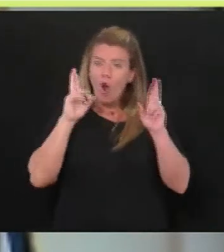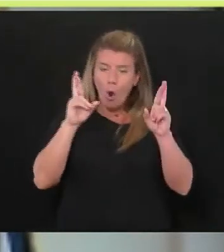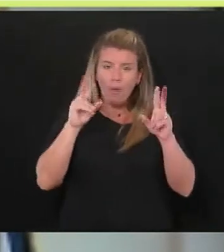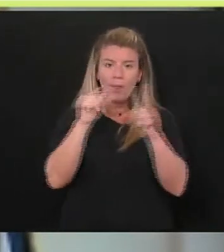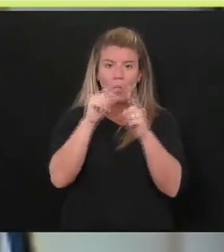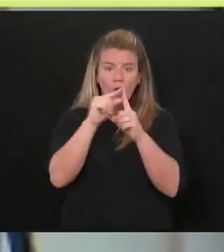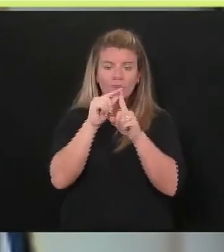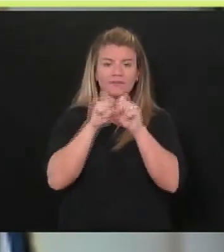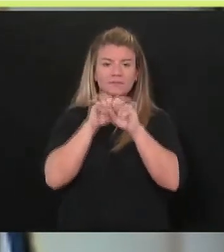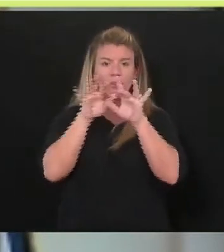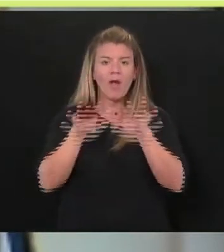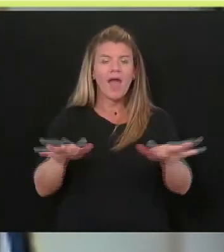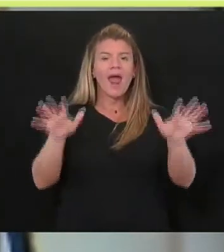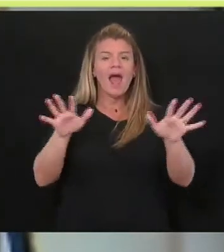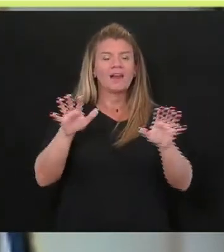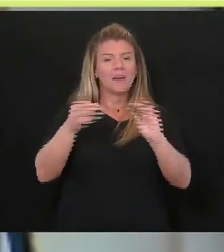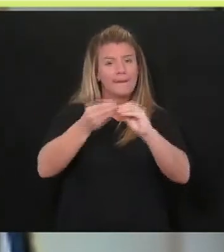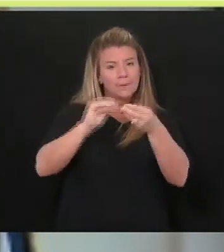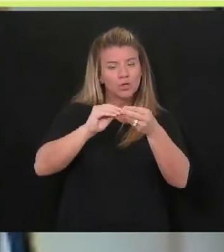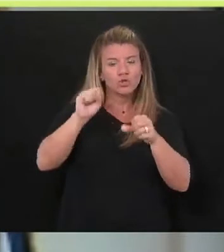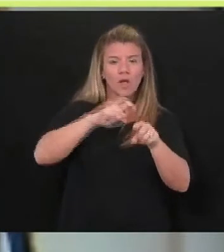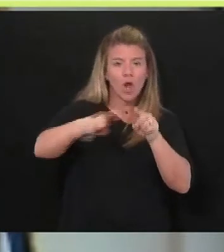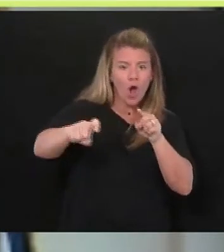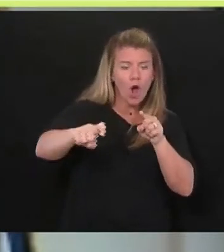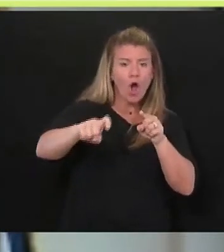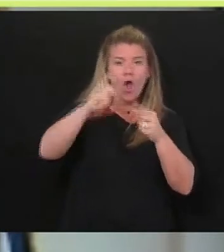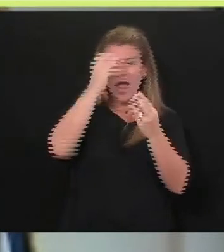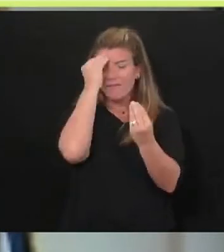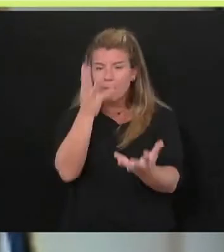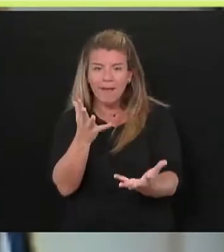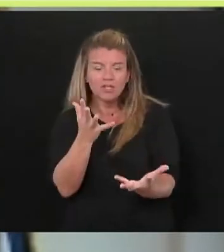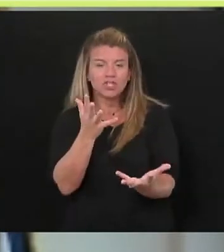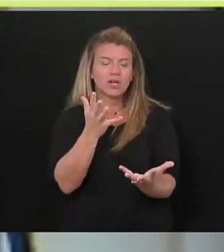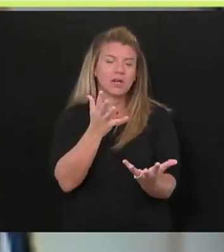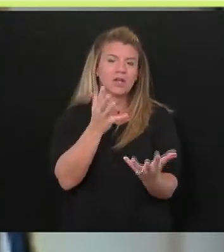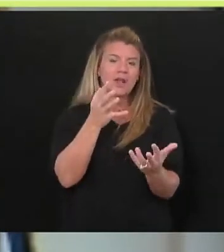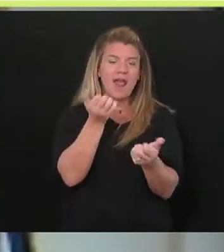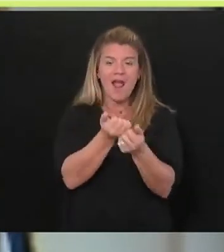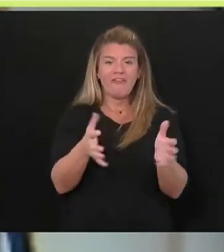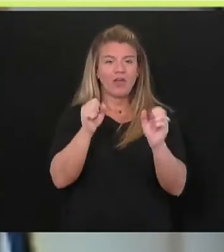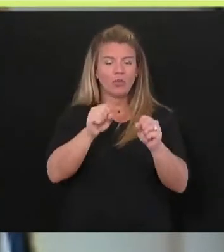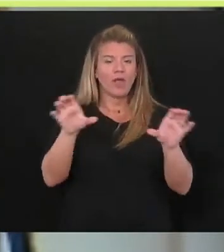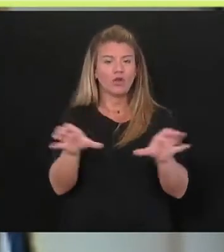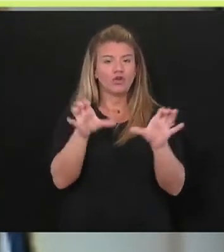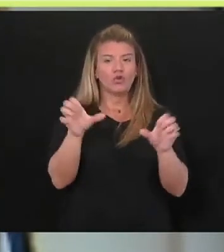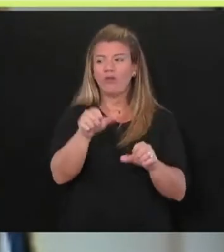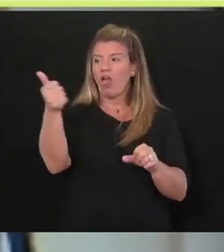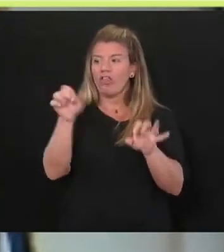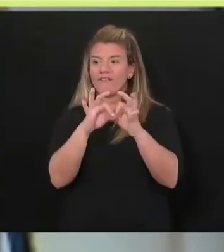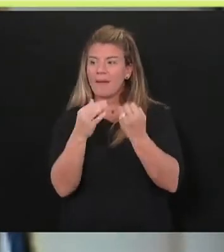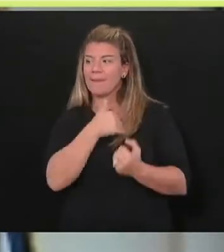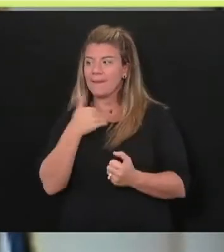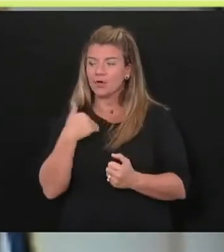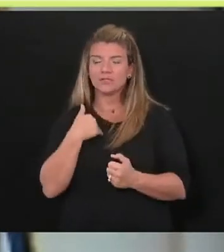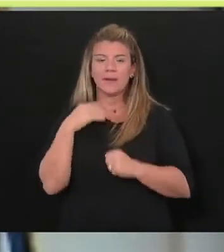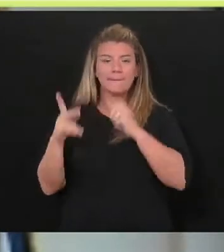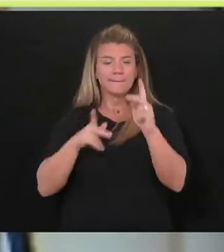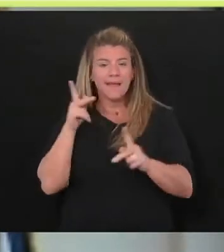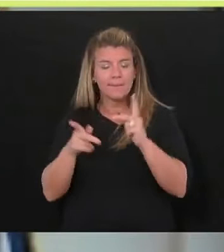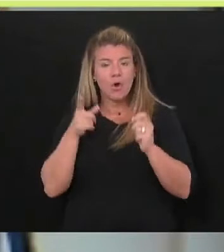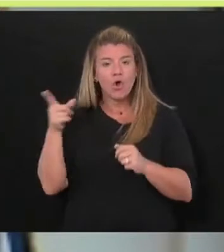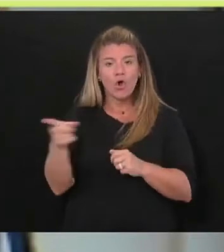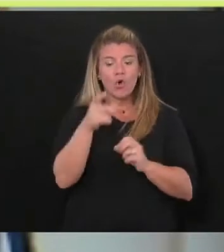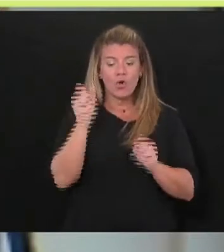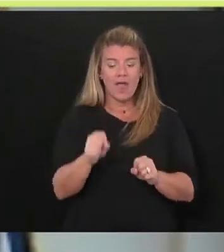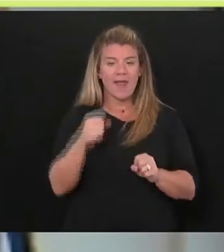terms of toll-free numbers and information to other family members and individuals who could have